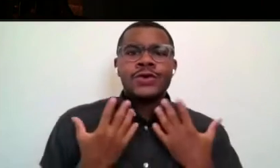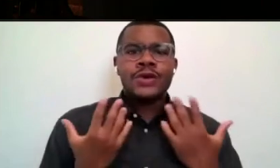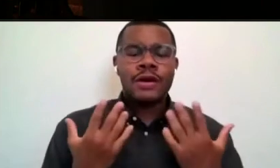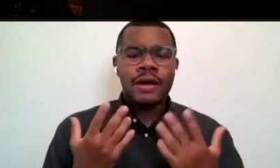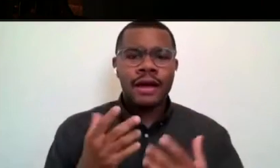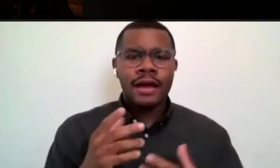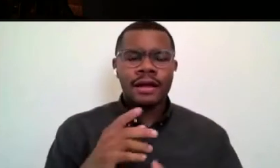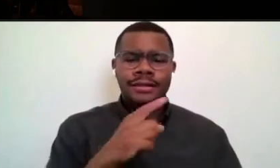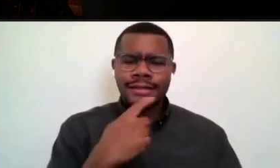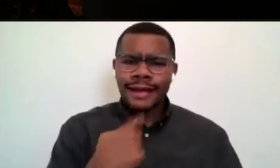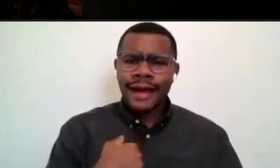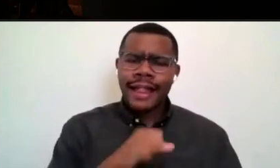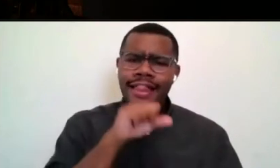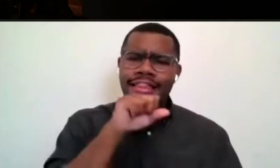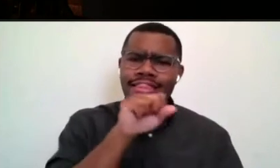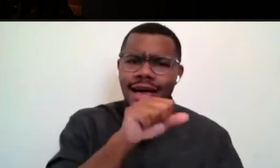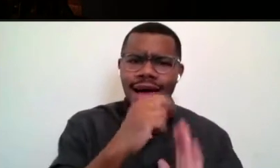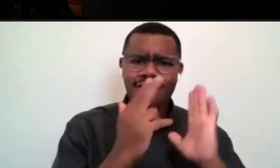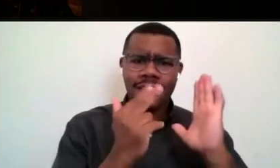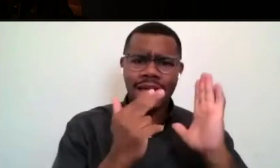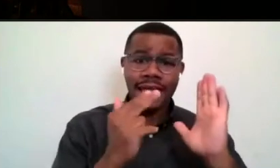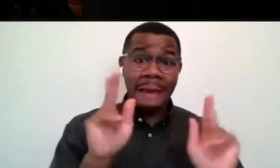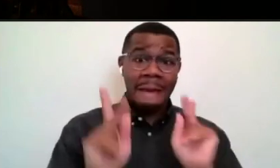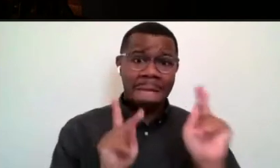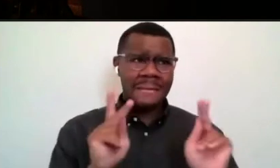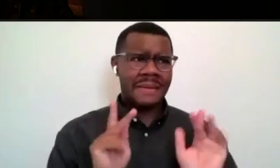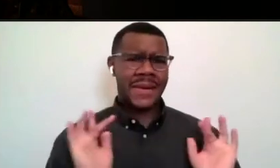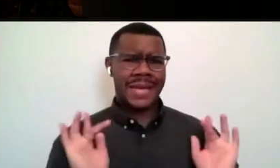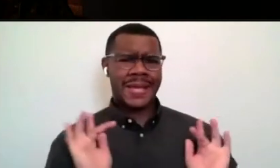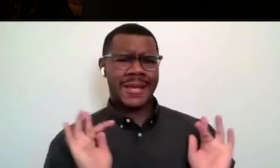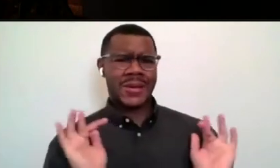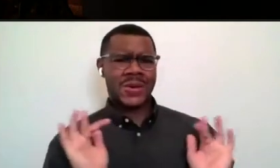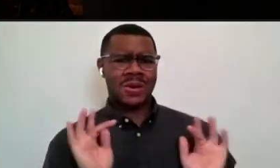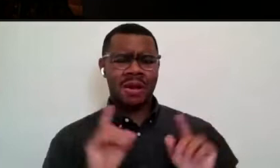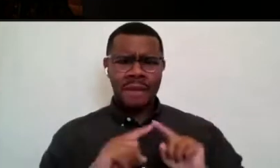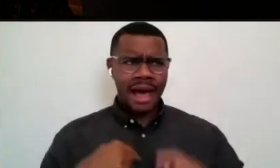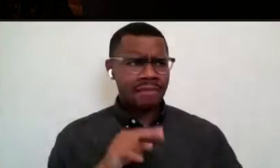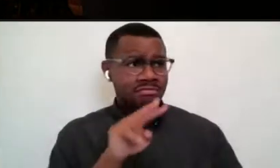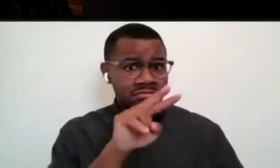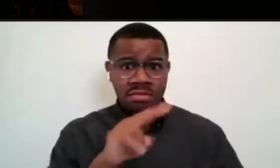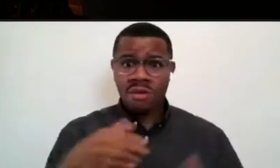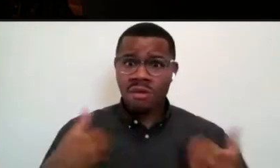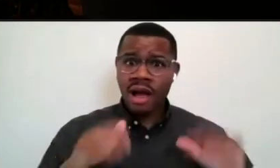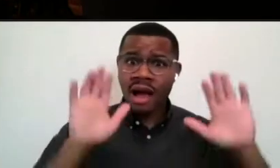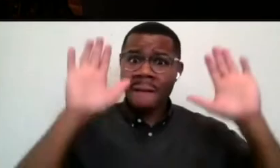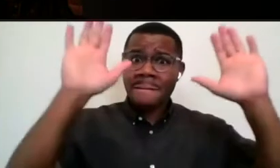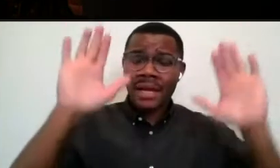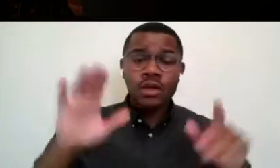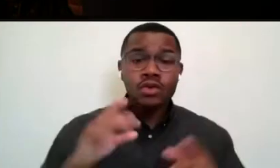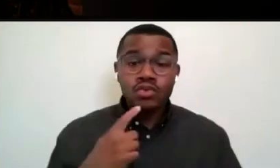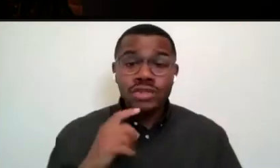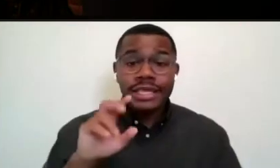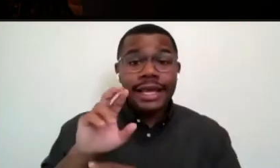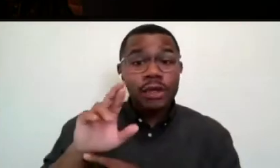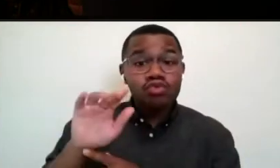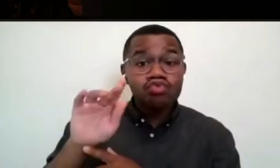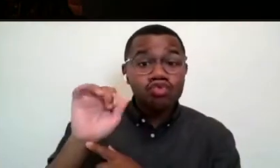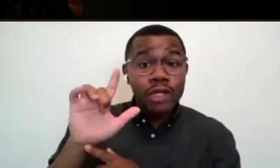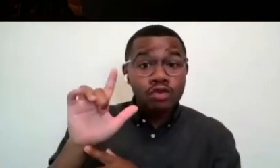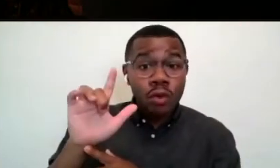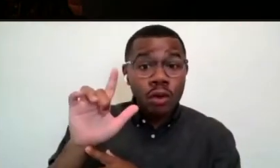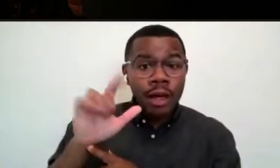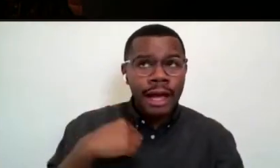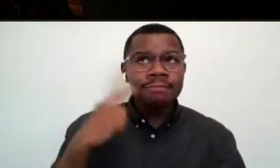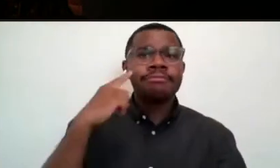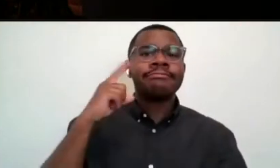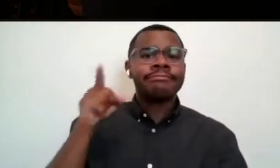thought, this is pretty amazing. And so when you just said ritual, I thought about her. I thought about where she's in Texas somewhere. I wonder what's